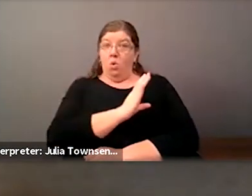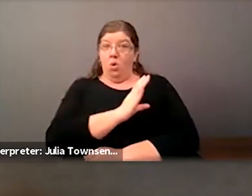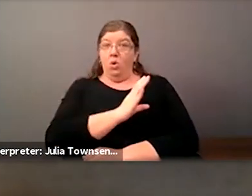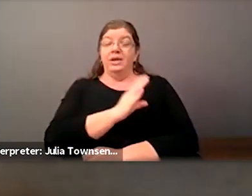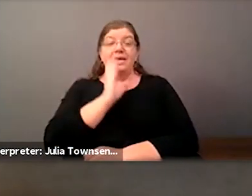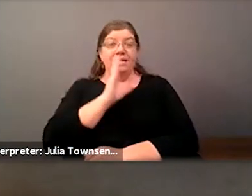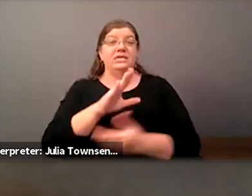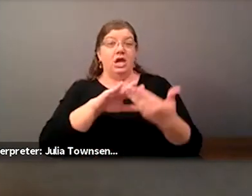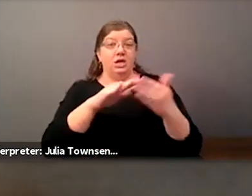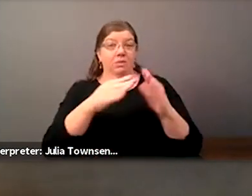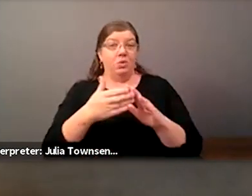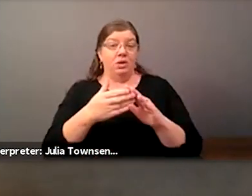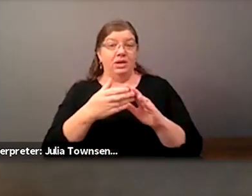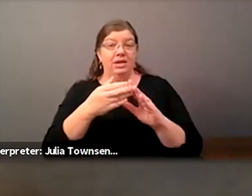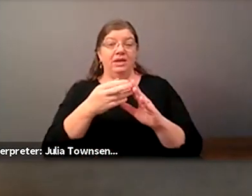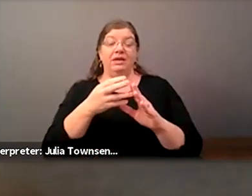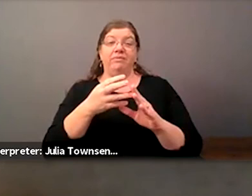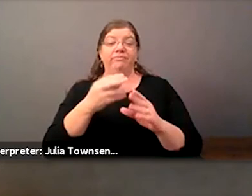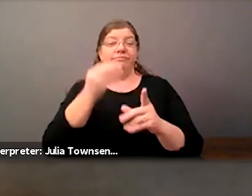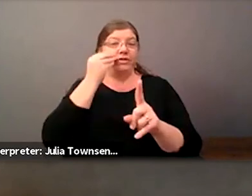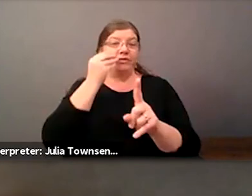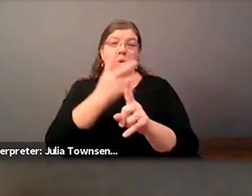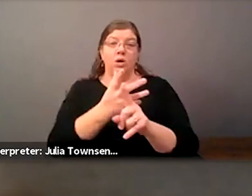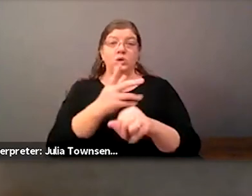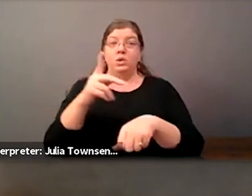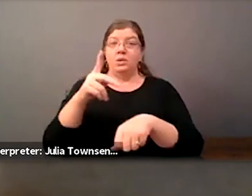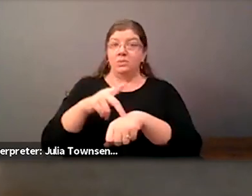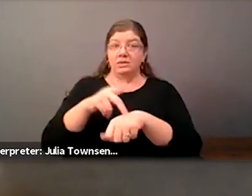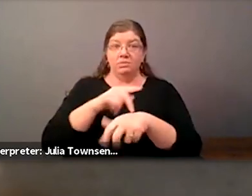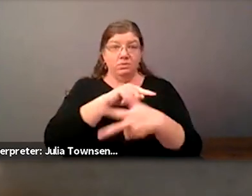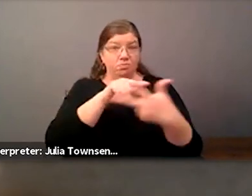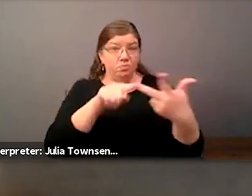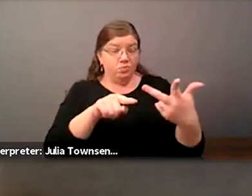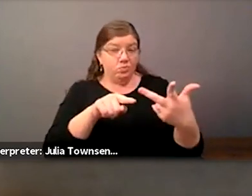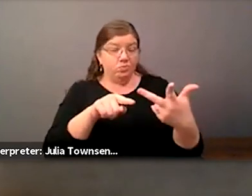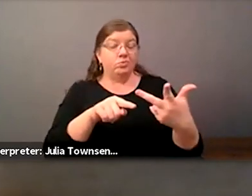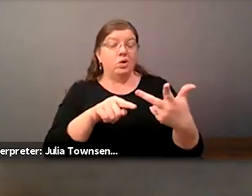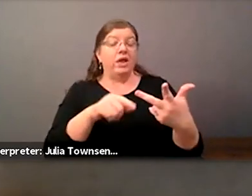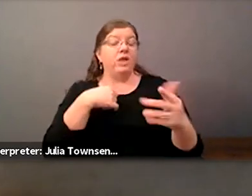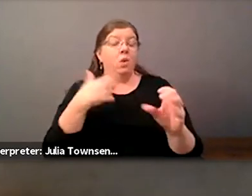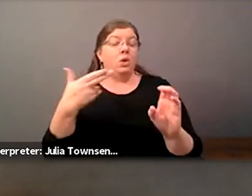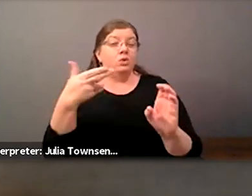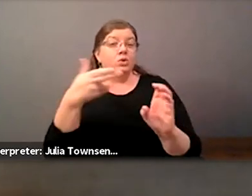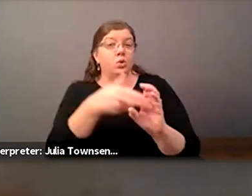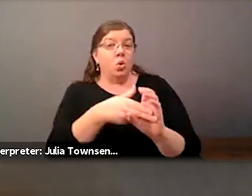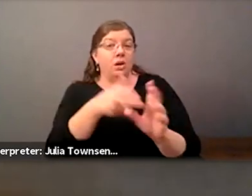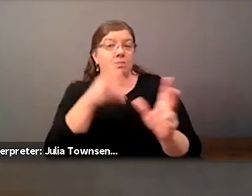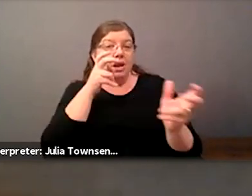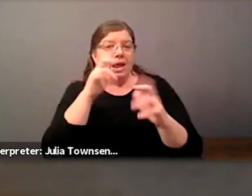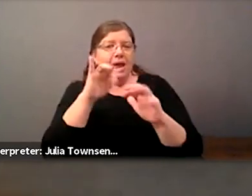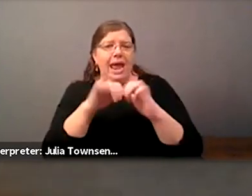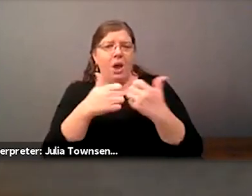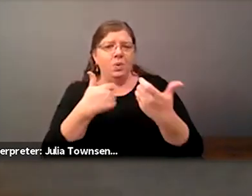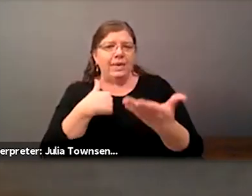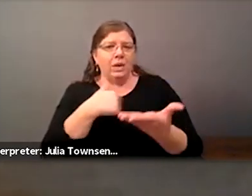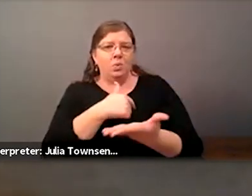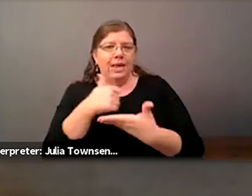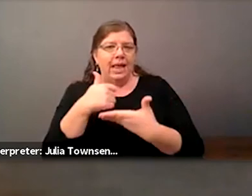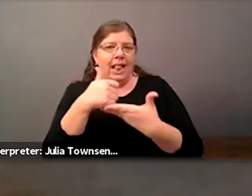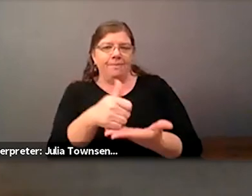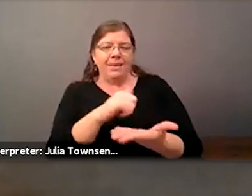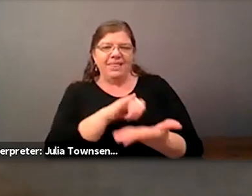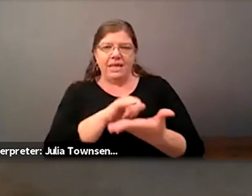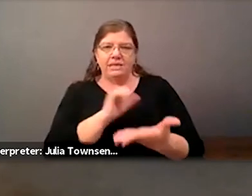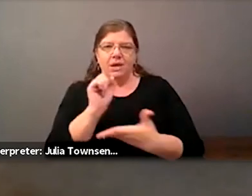voice uh with your principles on the phone if they want to join by audio i just want to ask how can we help how can we you're